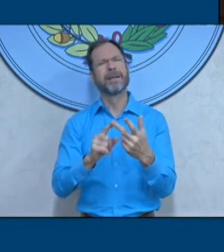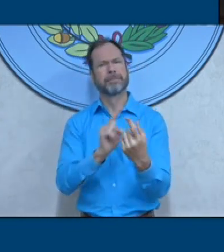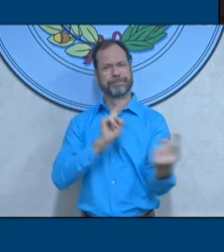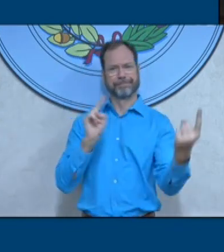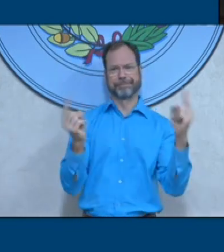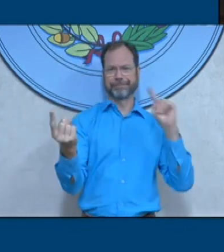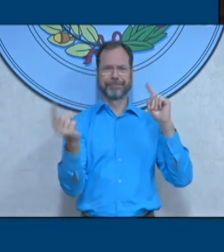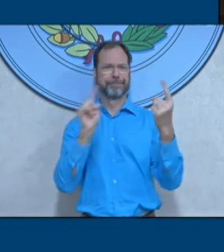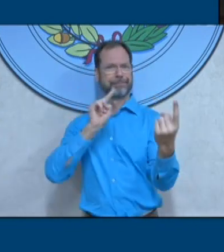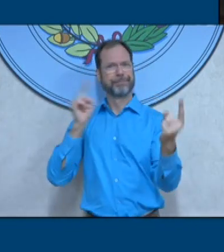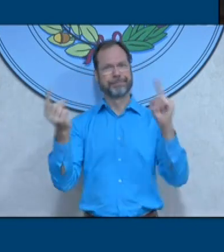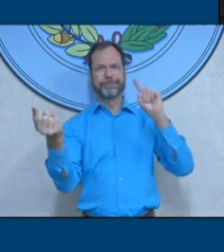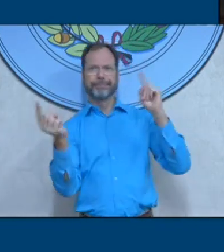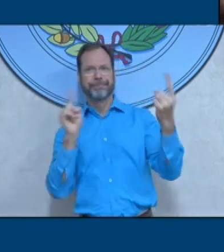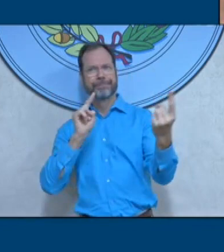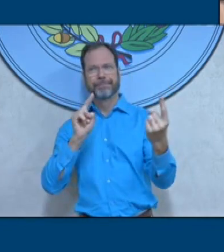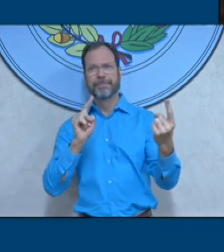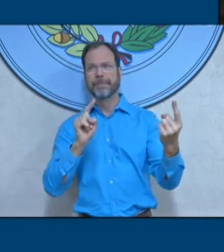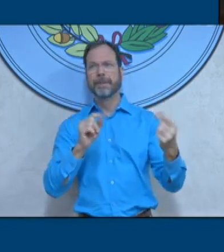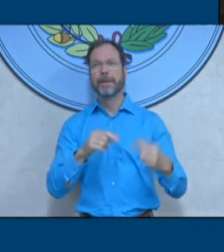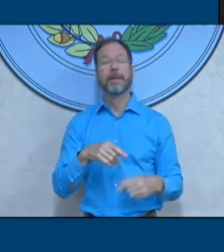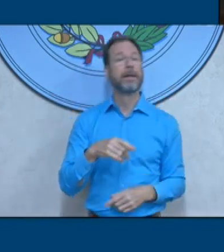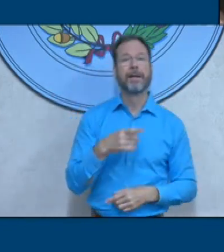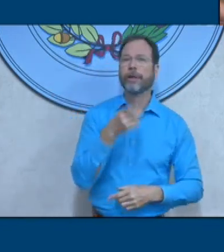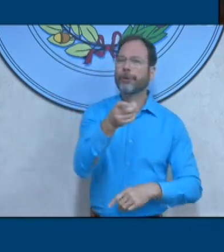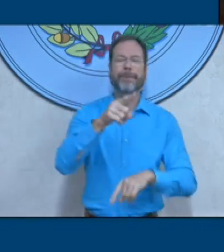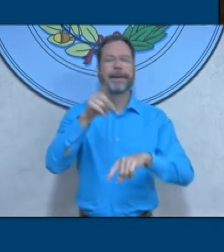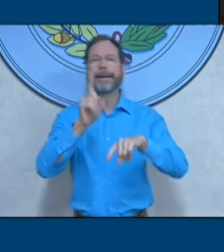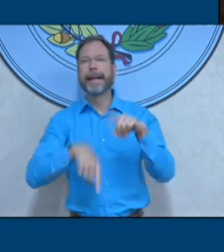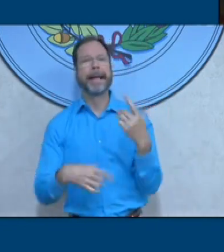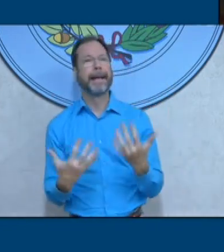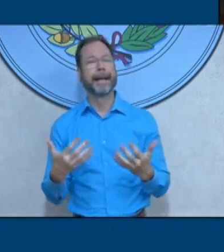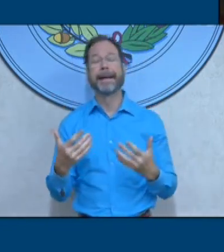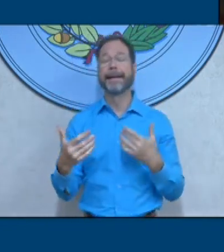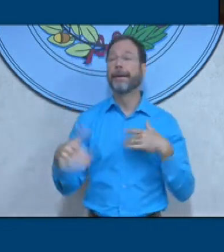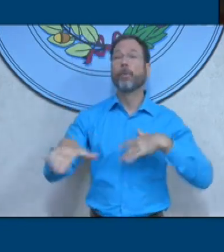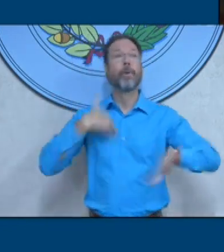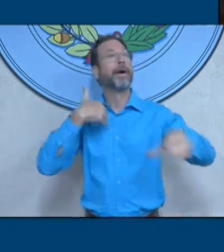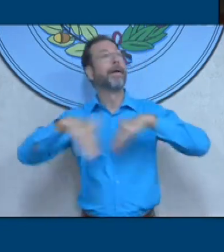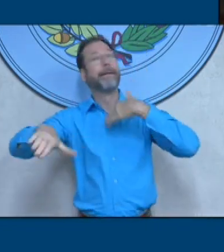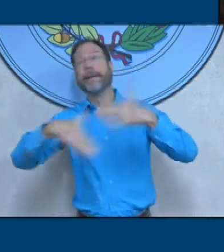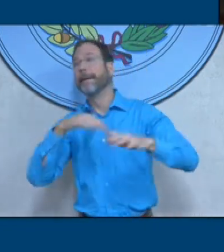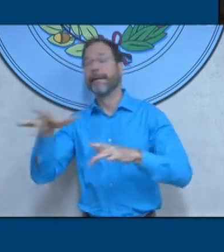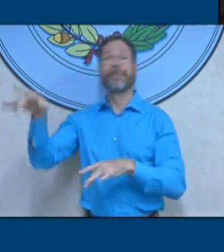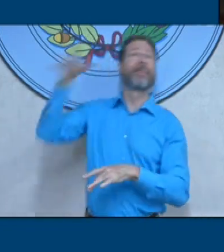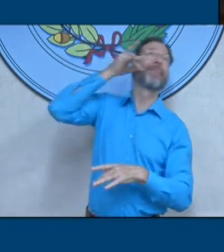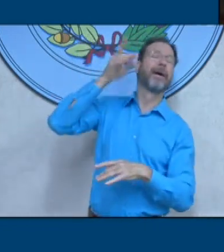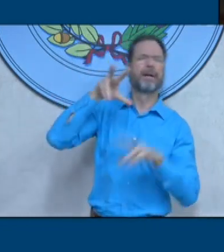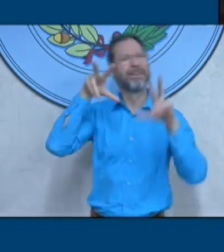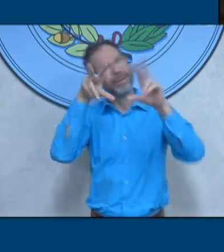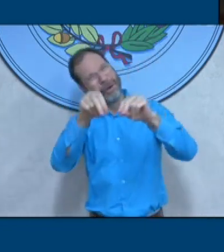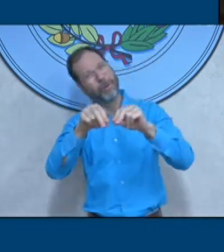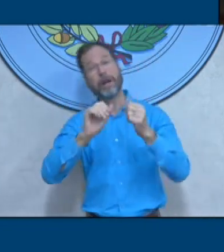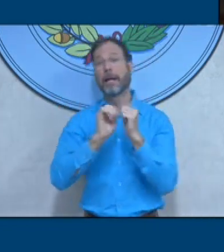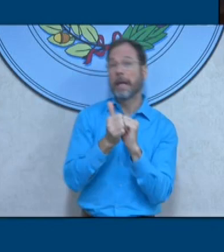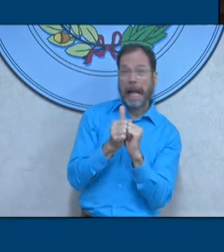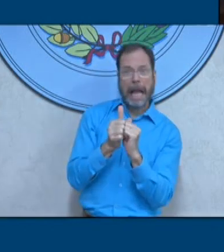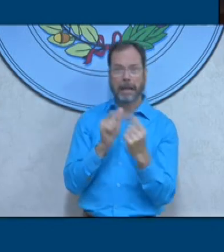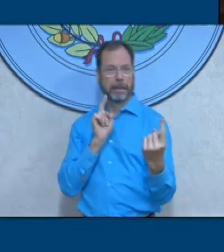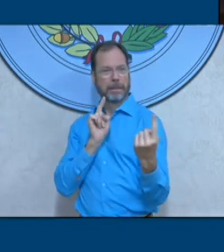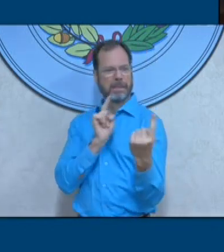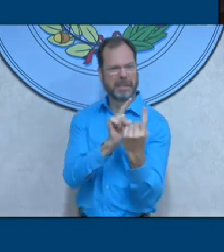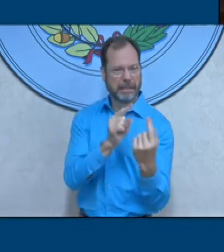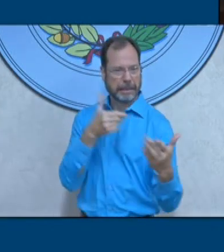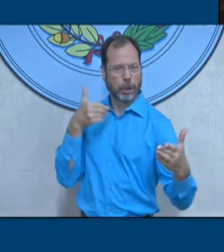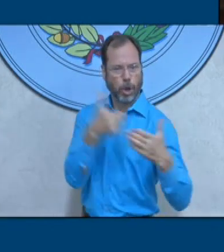safe distancing practices. You can't get COVID just by walking around somewhere. COVID is going to be exchanged by getting up